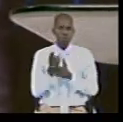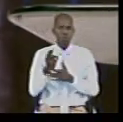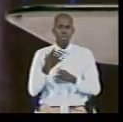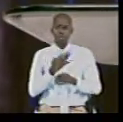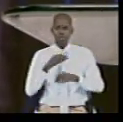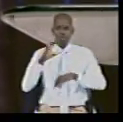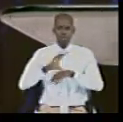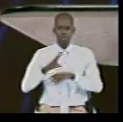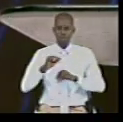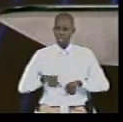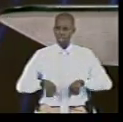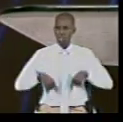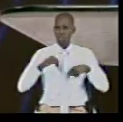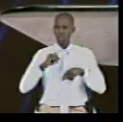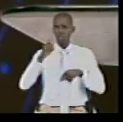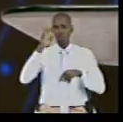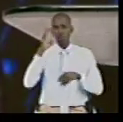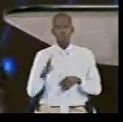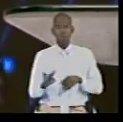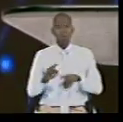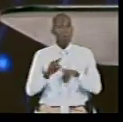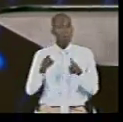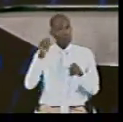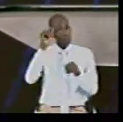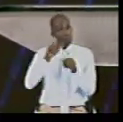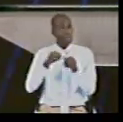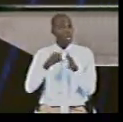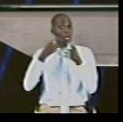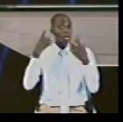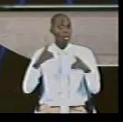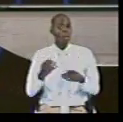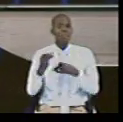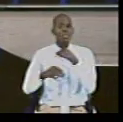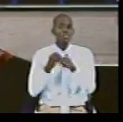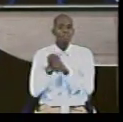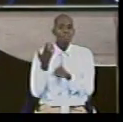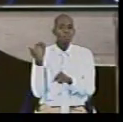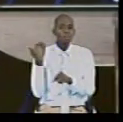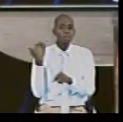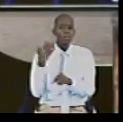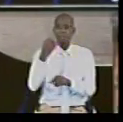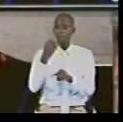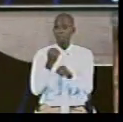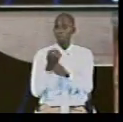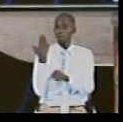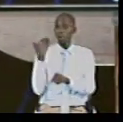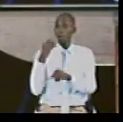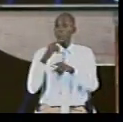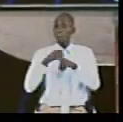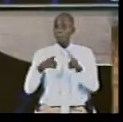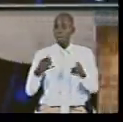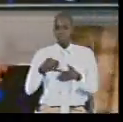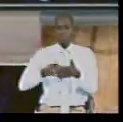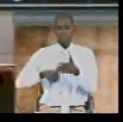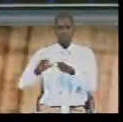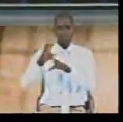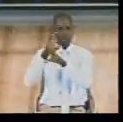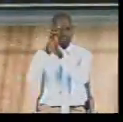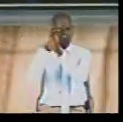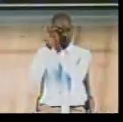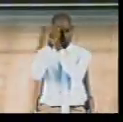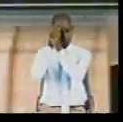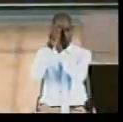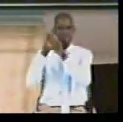God. It happened 10 years ago, and that is still in the mind. That is still in the heart. Where is